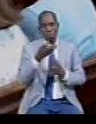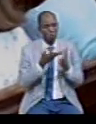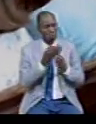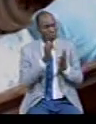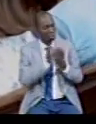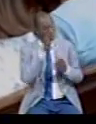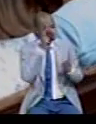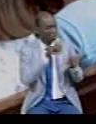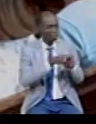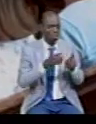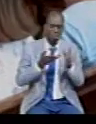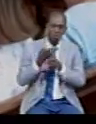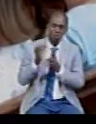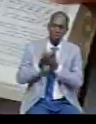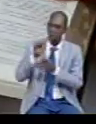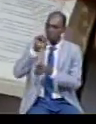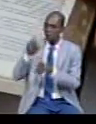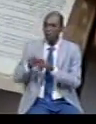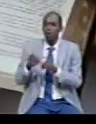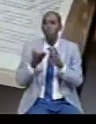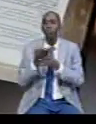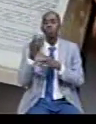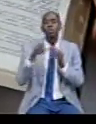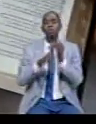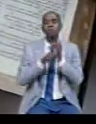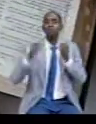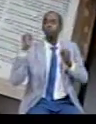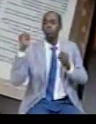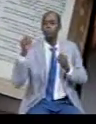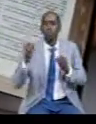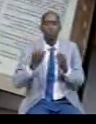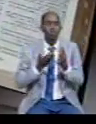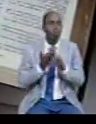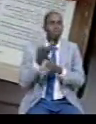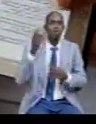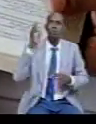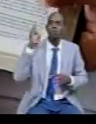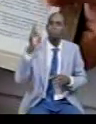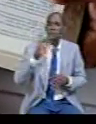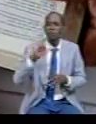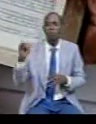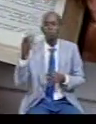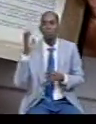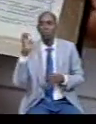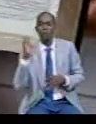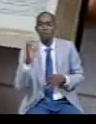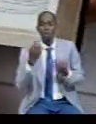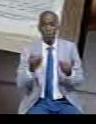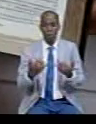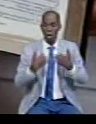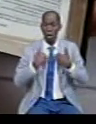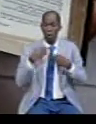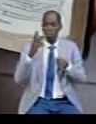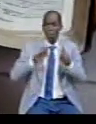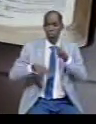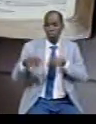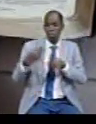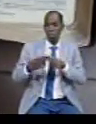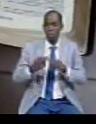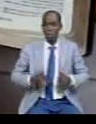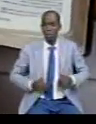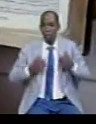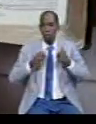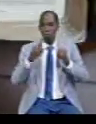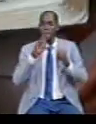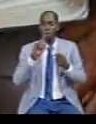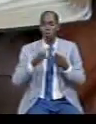sister there, or through the crusade or through our soul winning evangelistic outreach. Now you have the contact and you are the one to do the follow-up. And